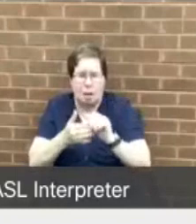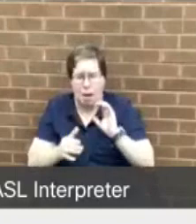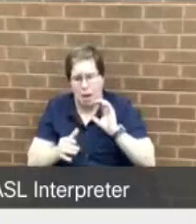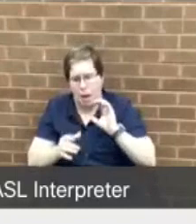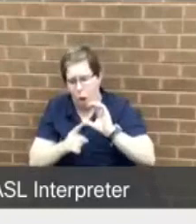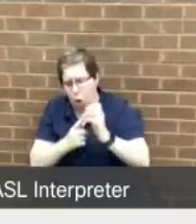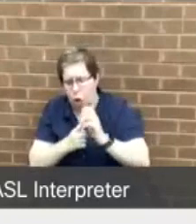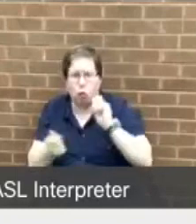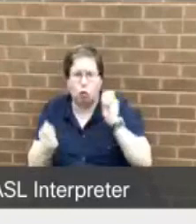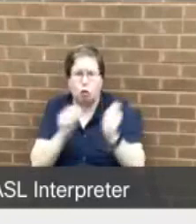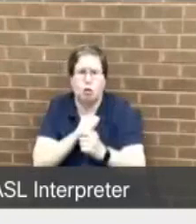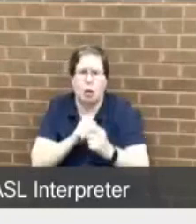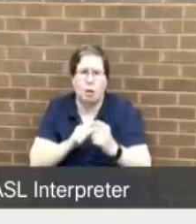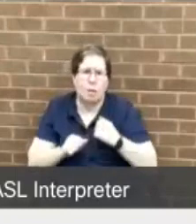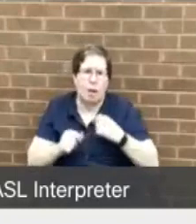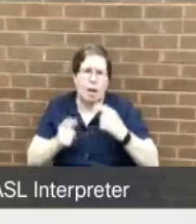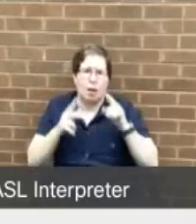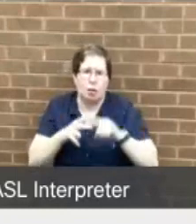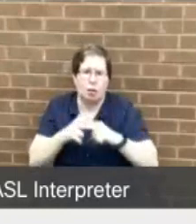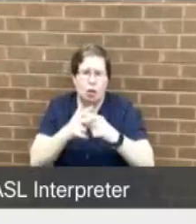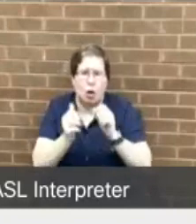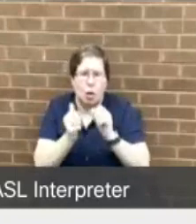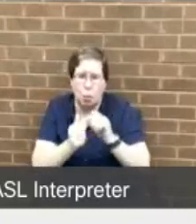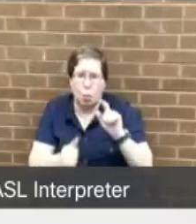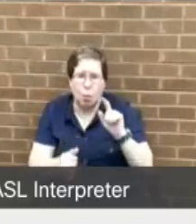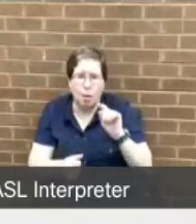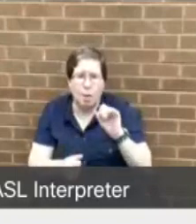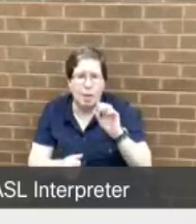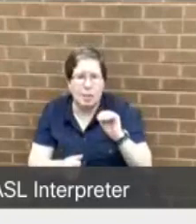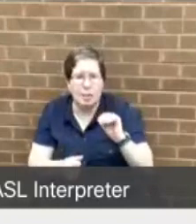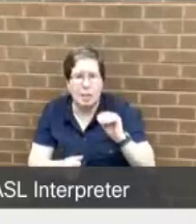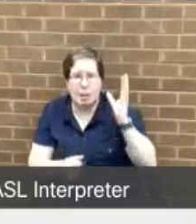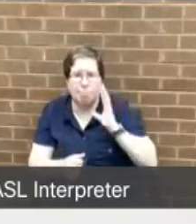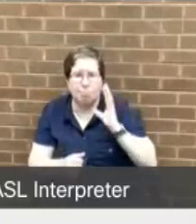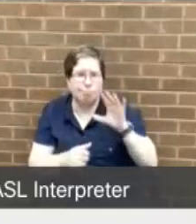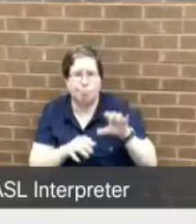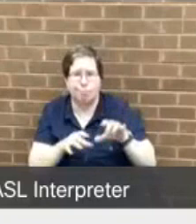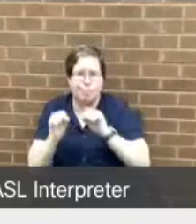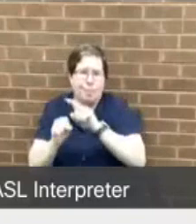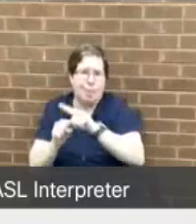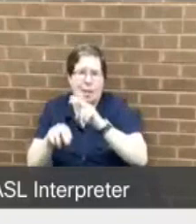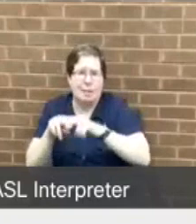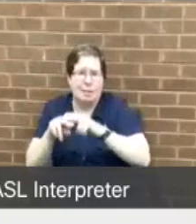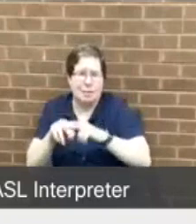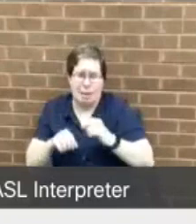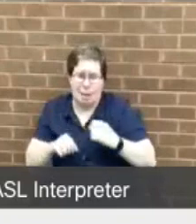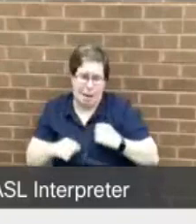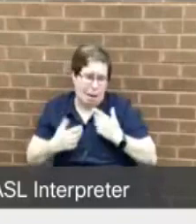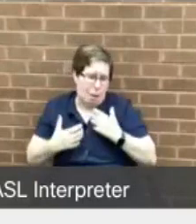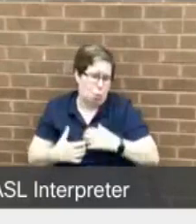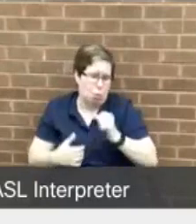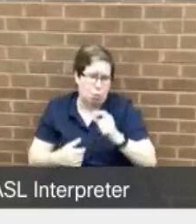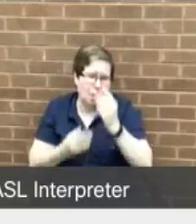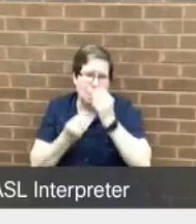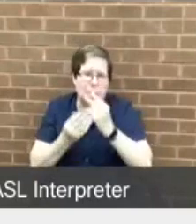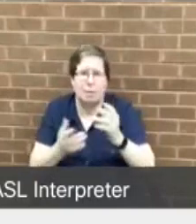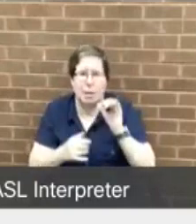shift. You know, I started it with Tim when I was in his seat. I wish I could tell you that,